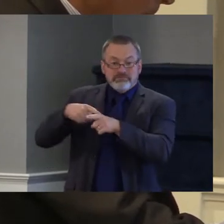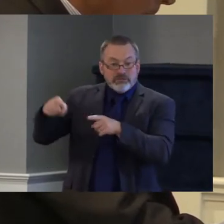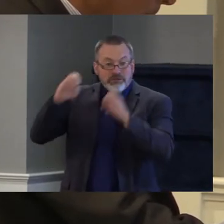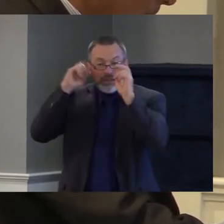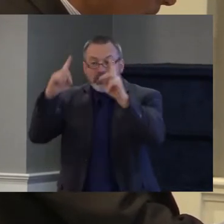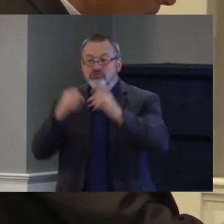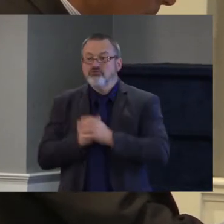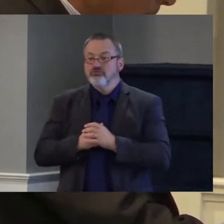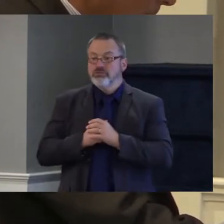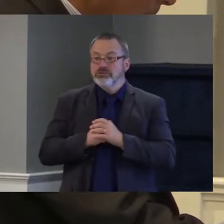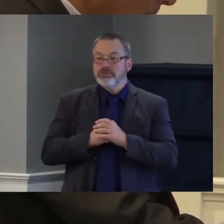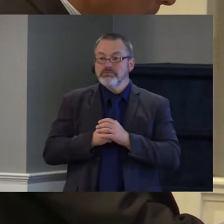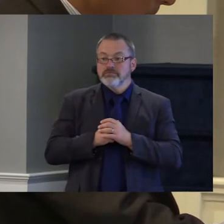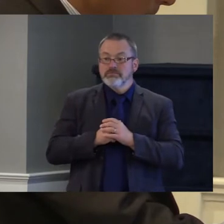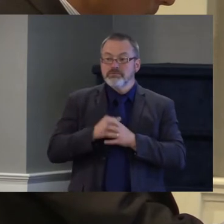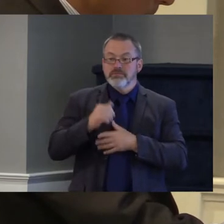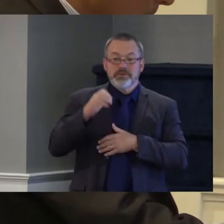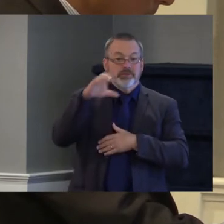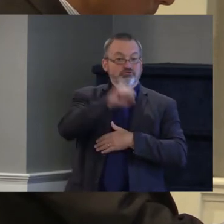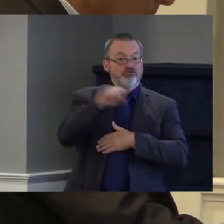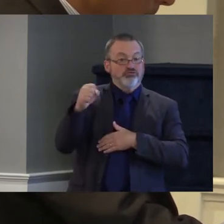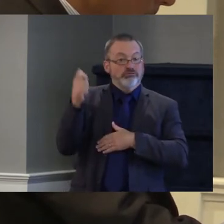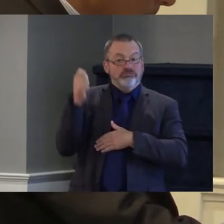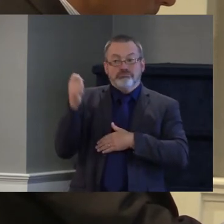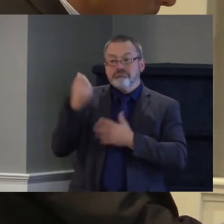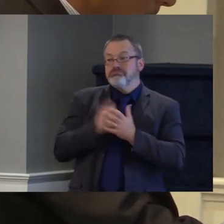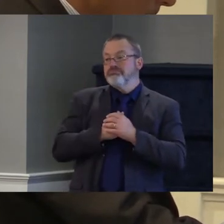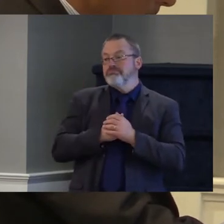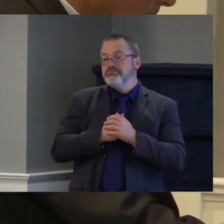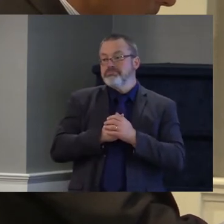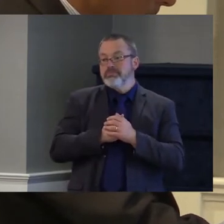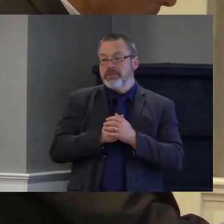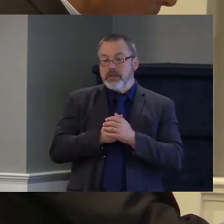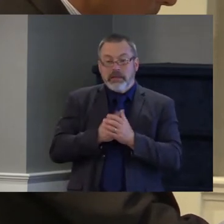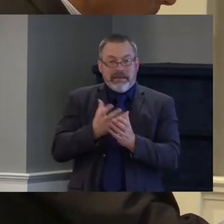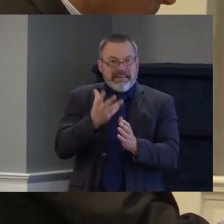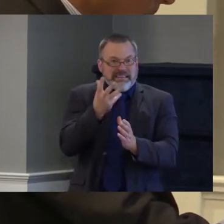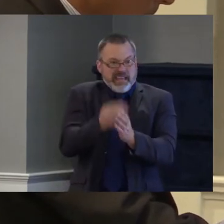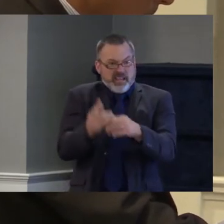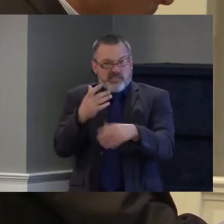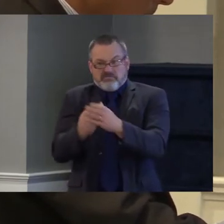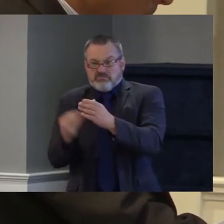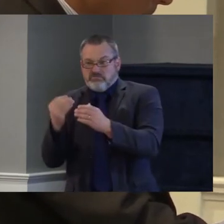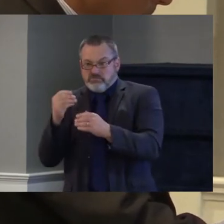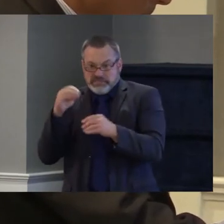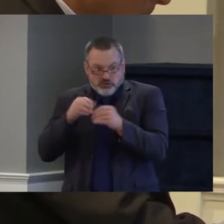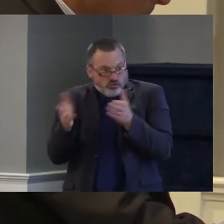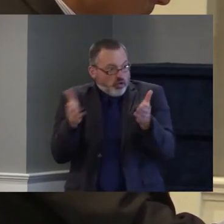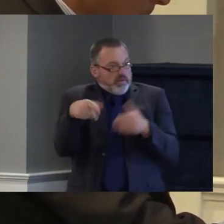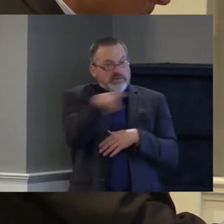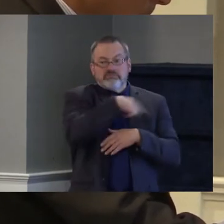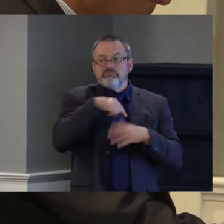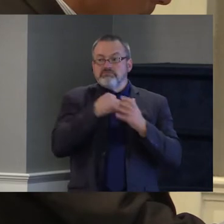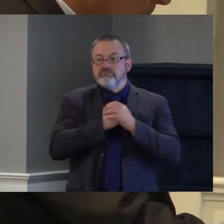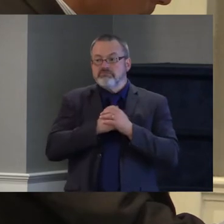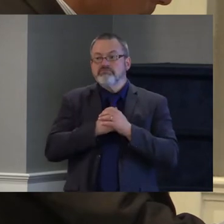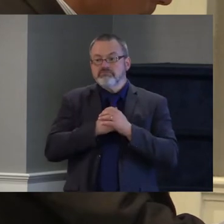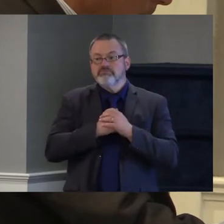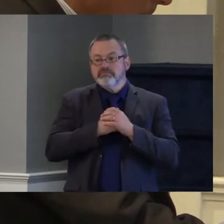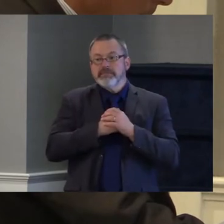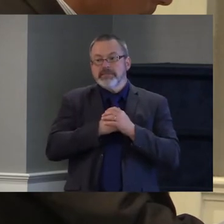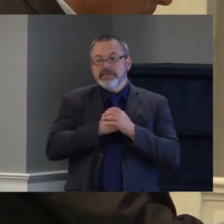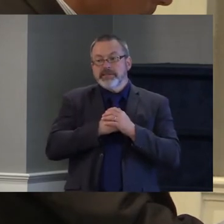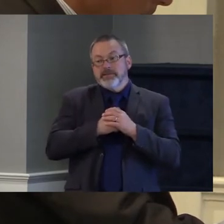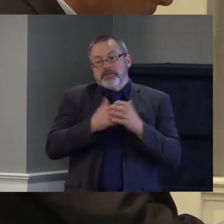Social Security benefits cliffs, and lapses in mental health services. Beyond these issues, enforcement of the ADA remains